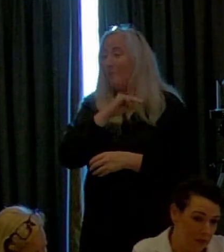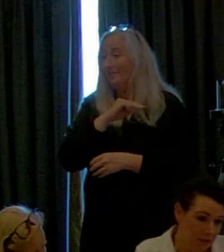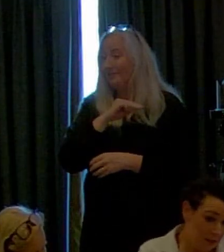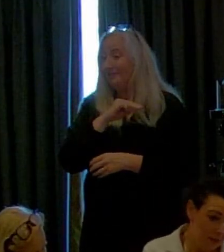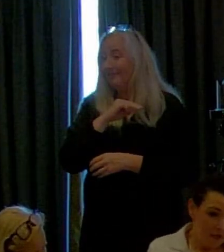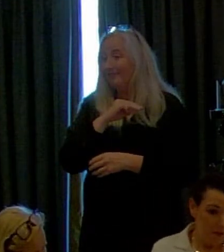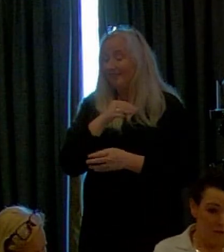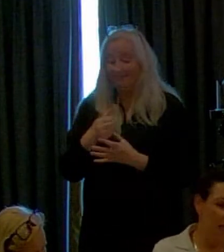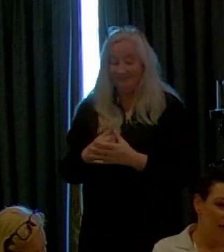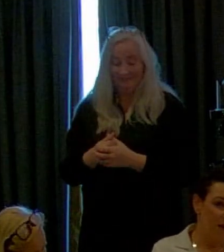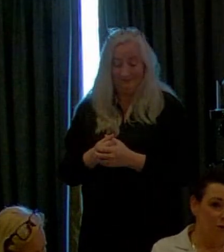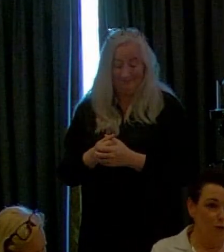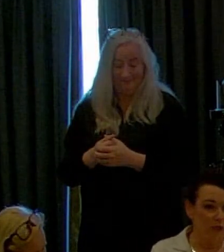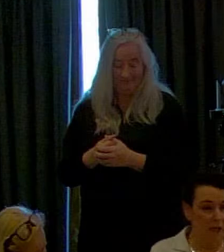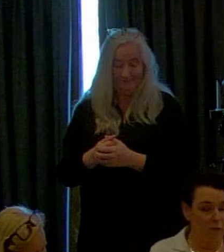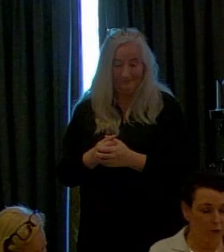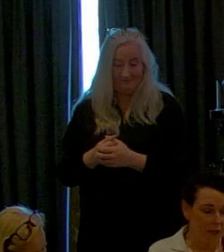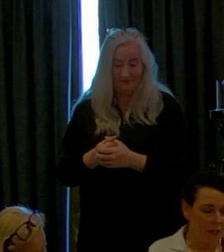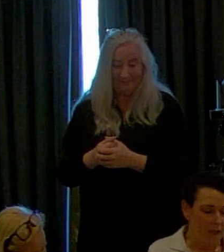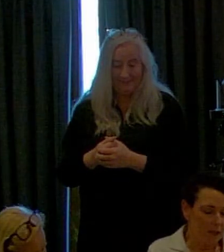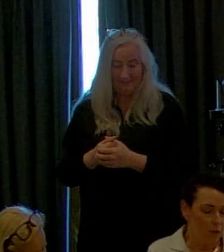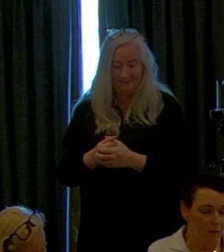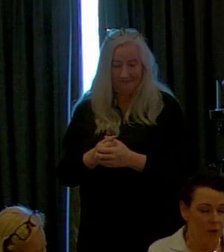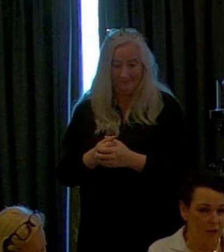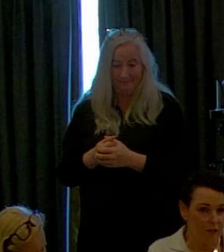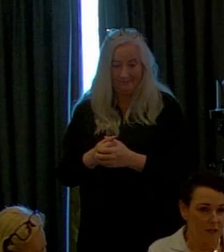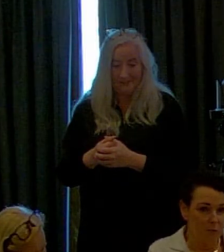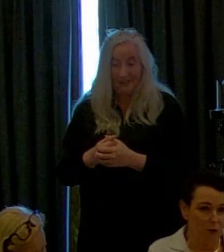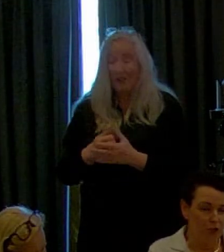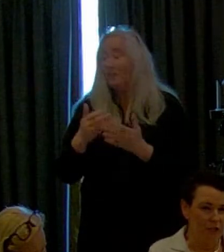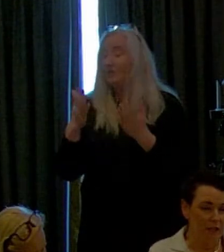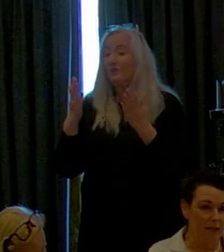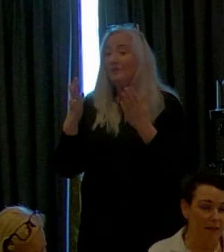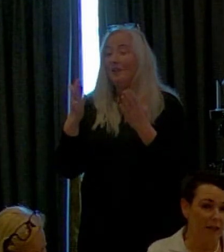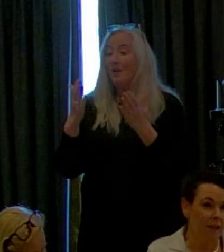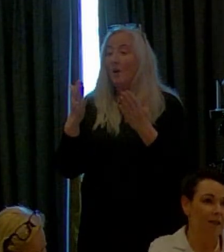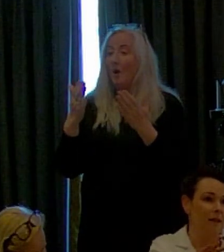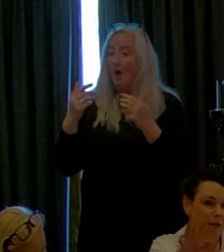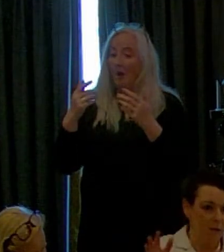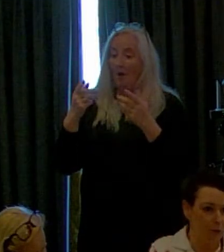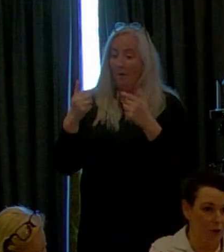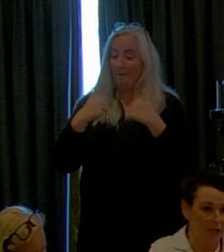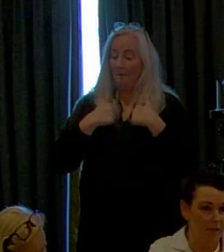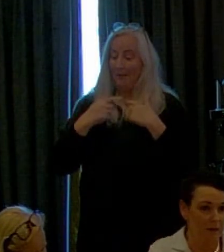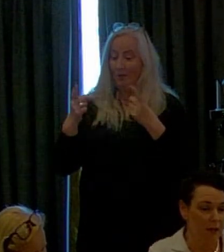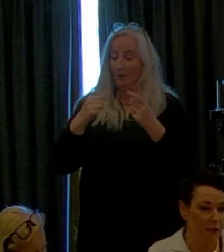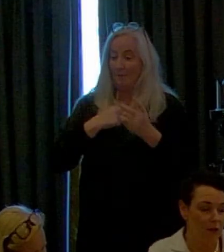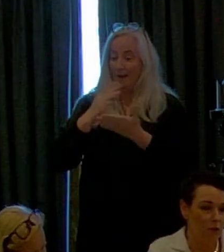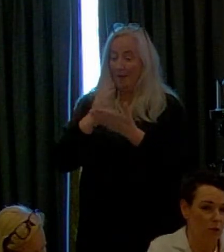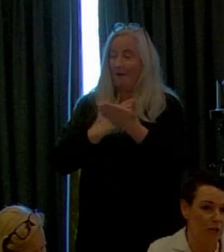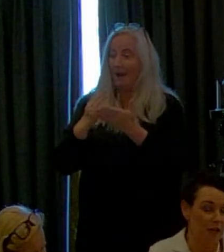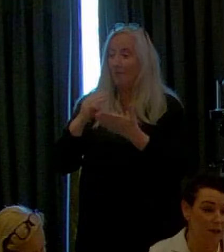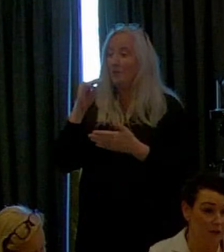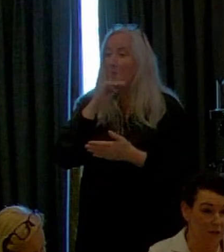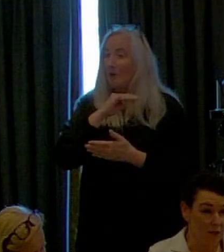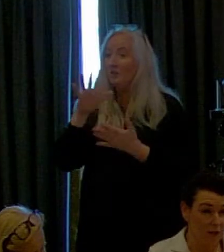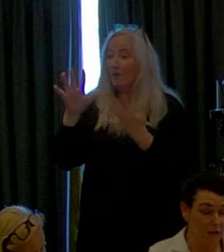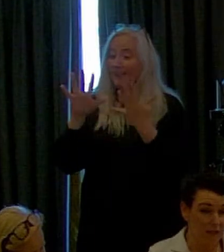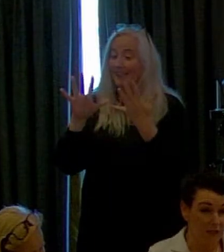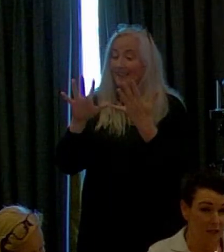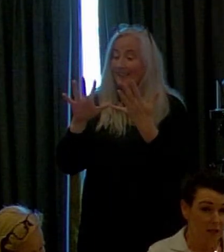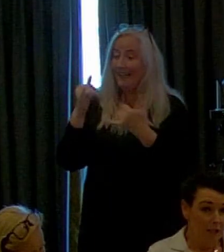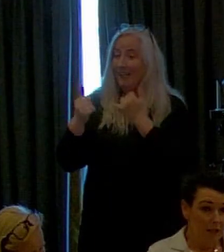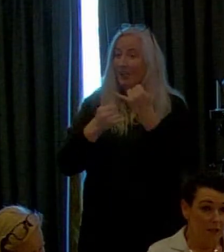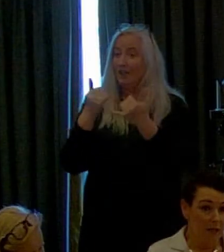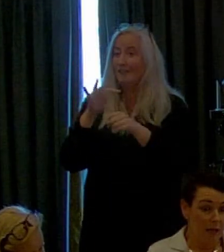and making our roads safer is so important. But I think, broadly speaking, 10 years of